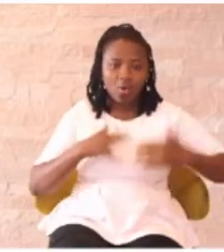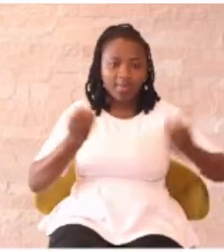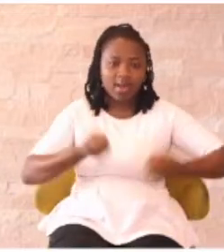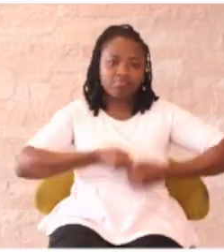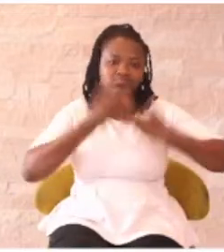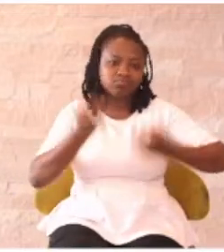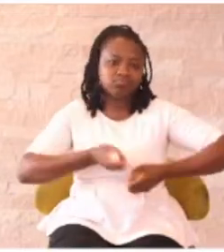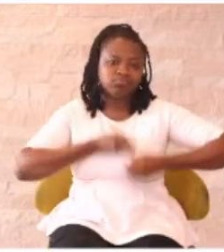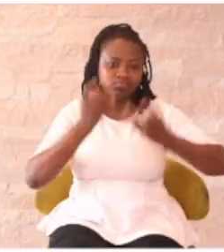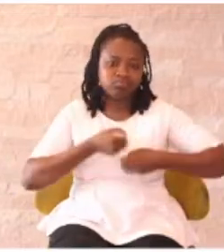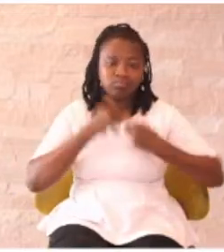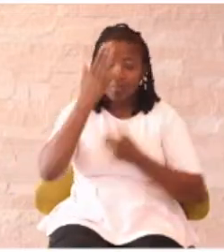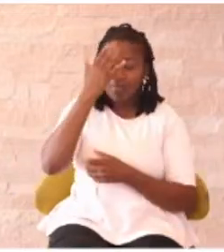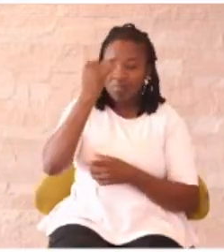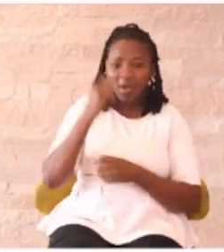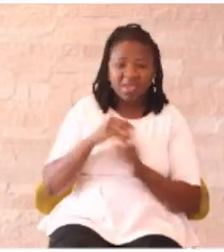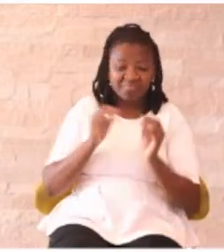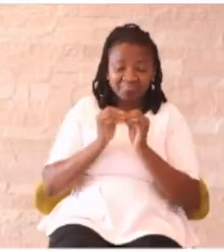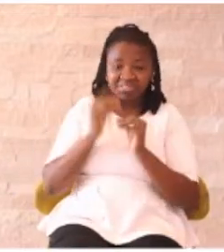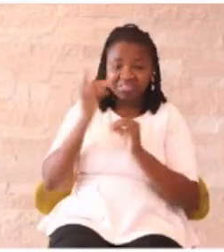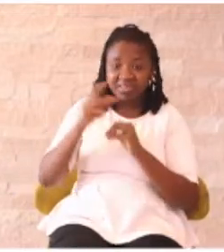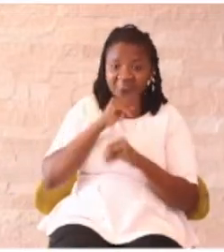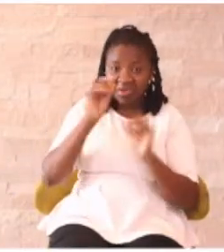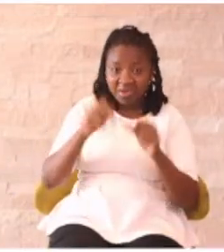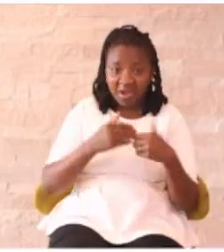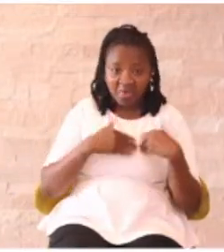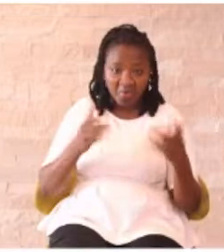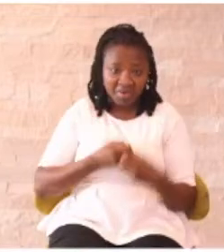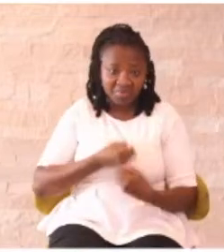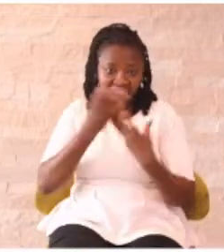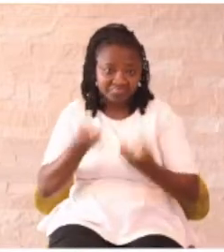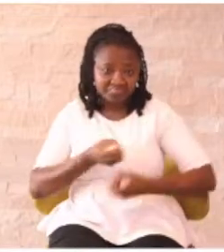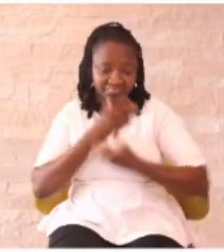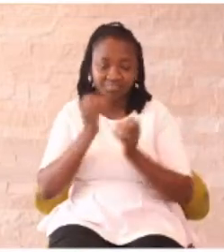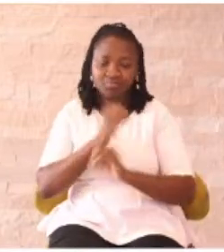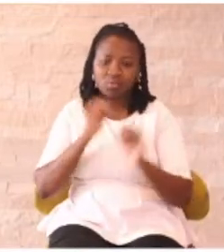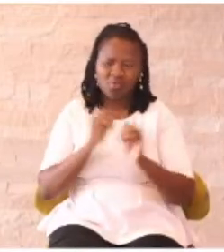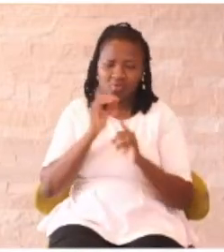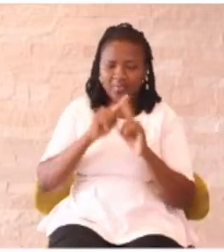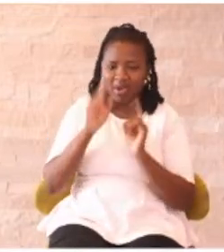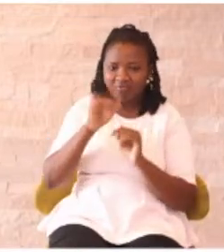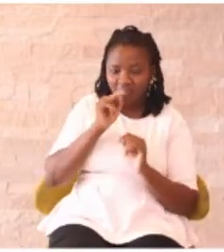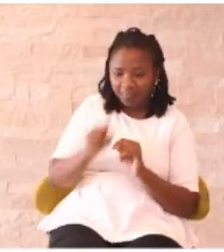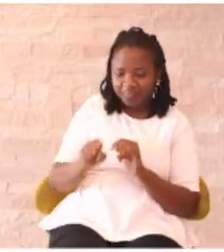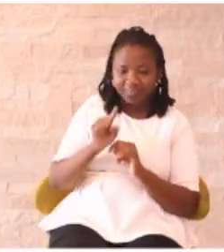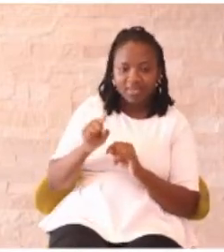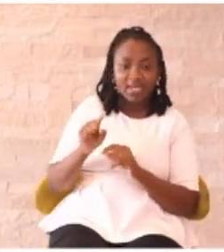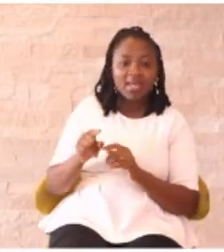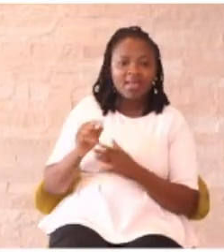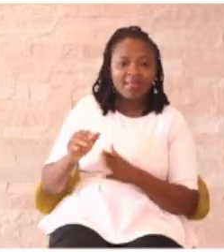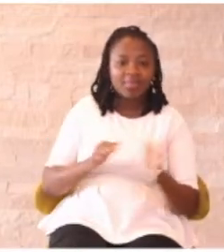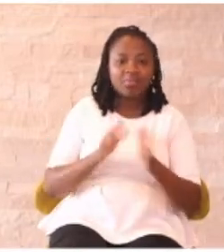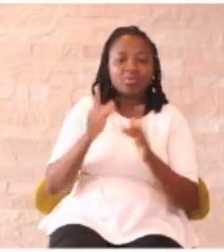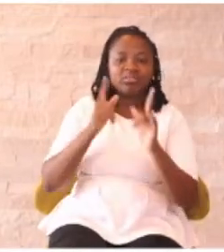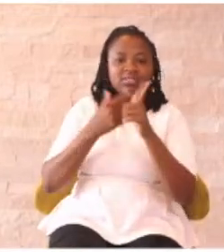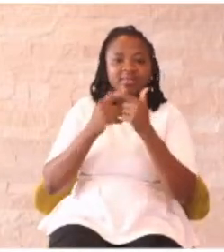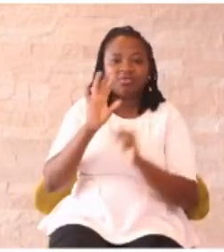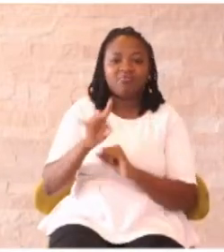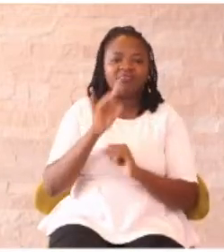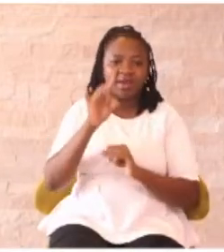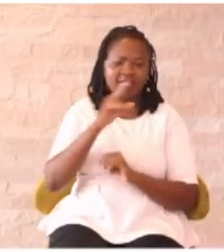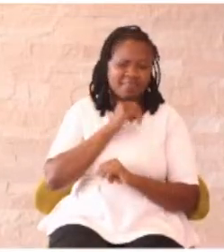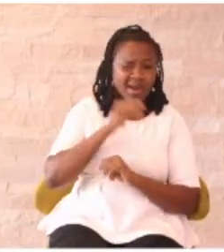up during meeting. So during this methodology, you find that a man and a woman, or a wife